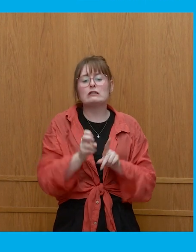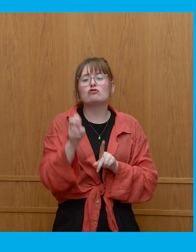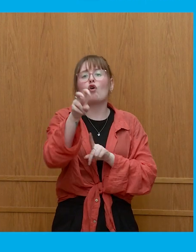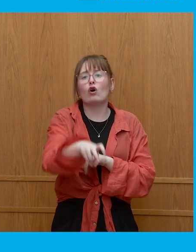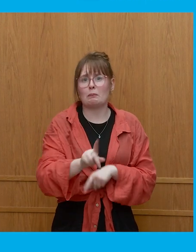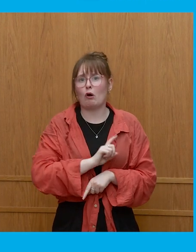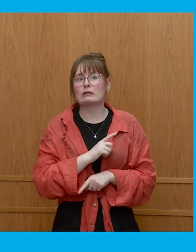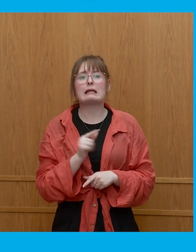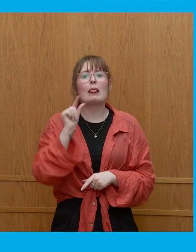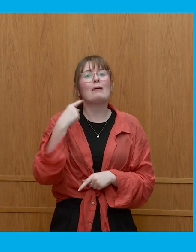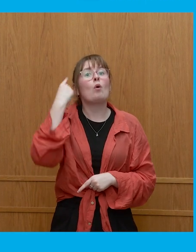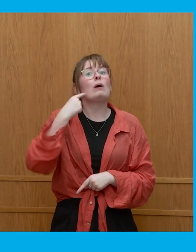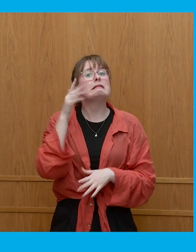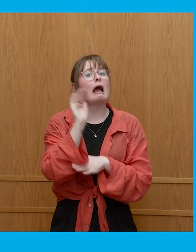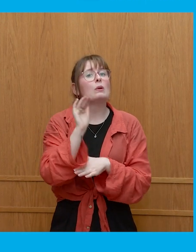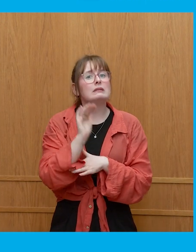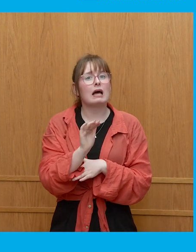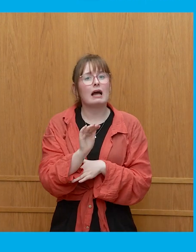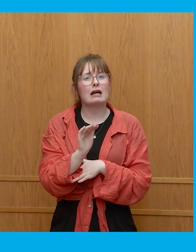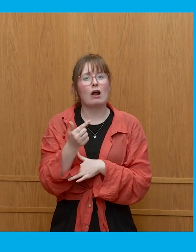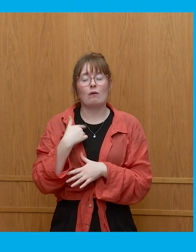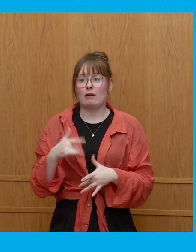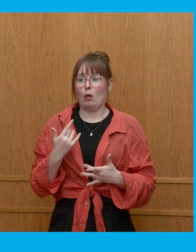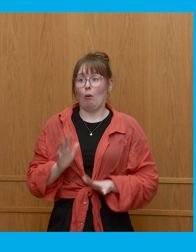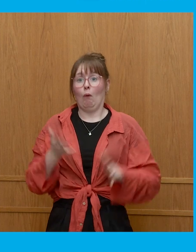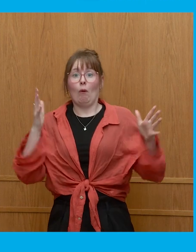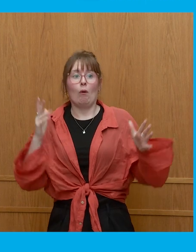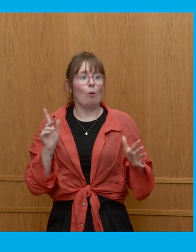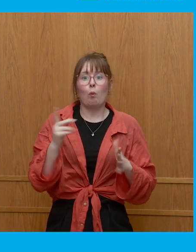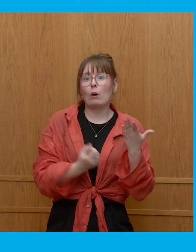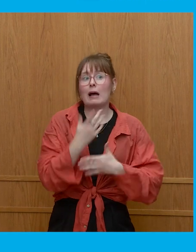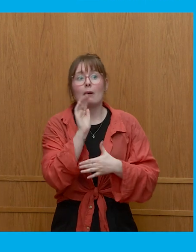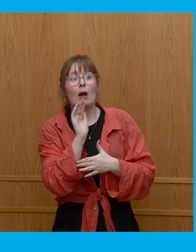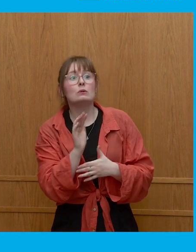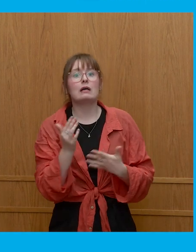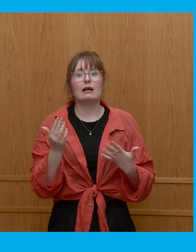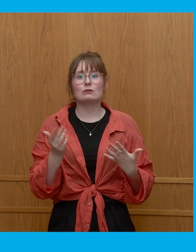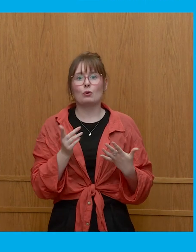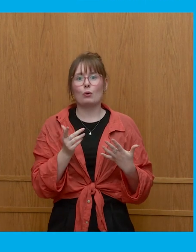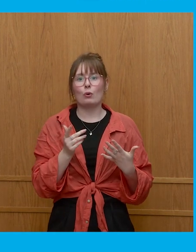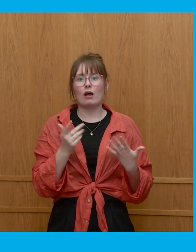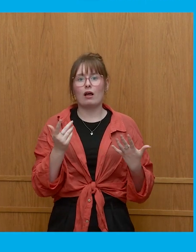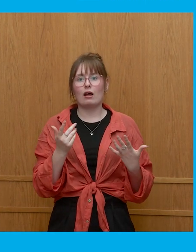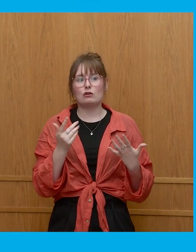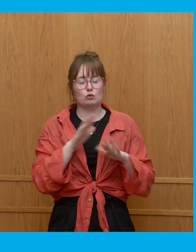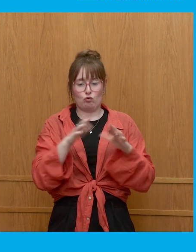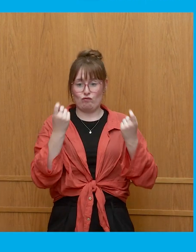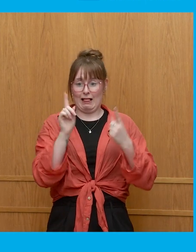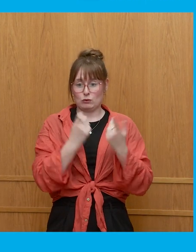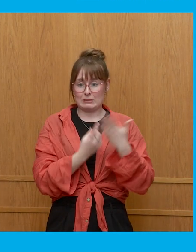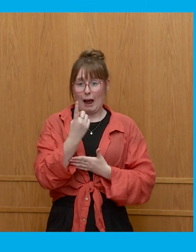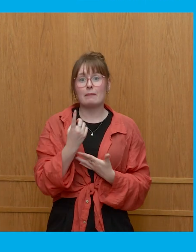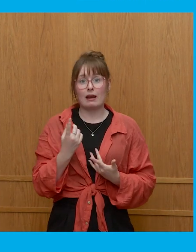noisy outside and things like that. Well, it made you very alive to what was going on. So you couldn't even go and vote without being alive to what was happening. That was quite a